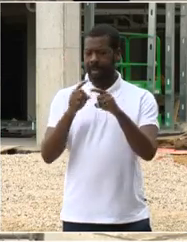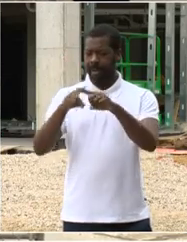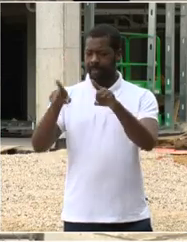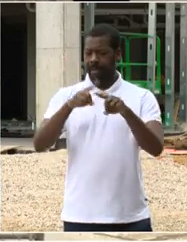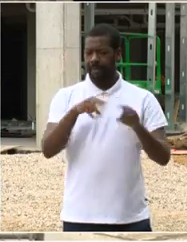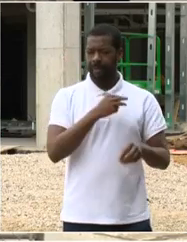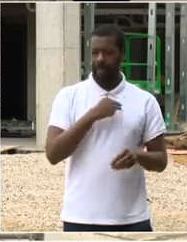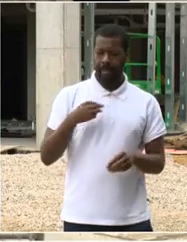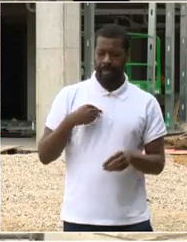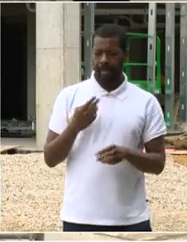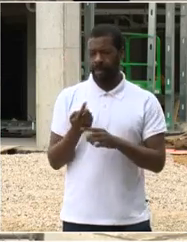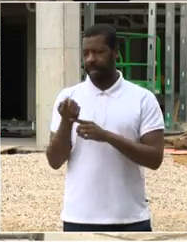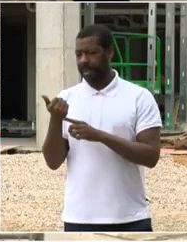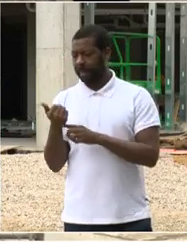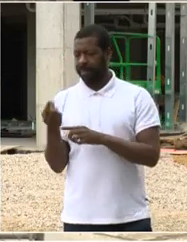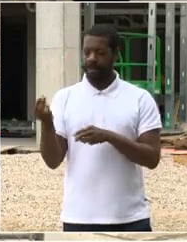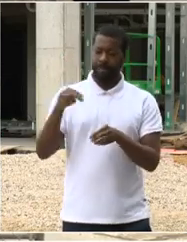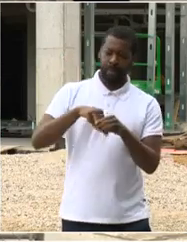well as